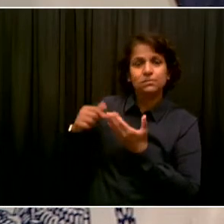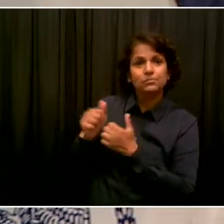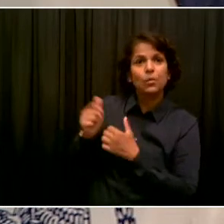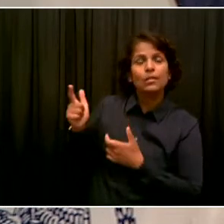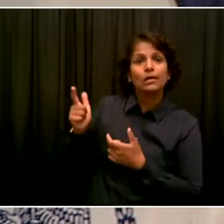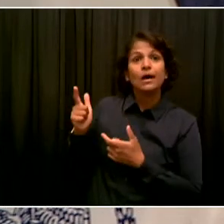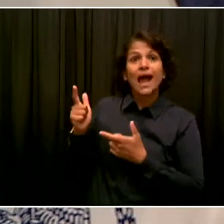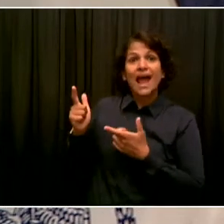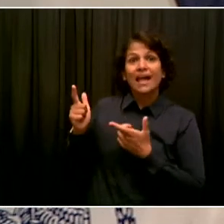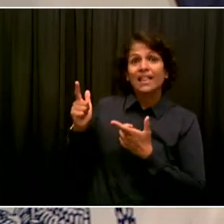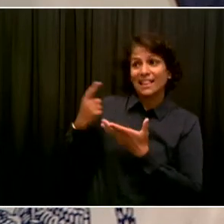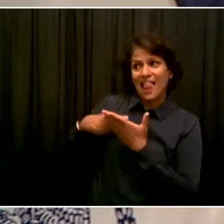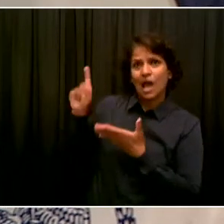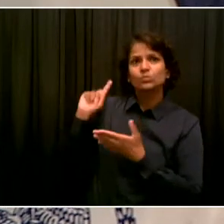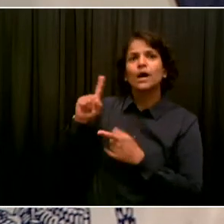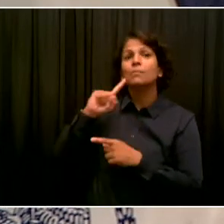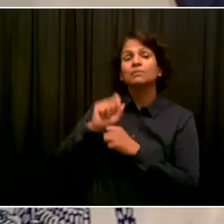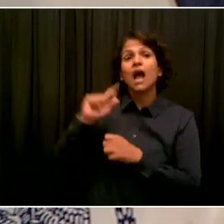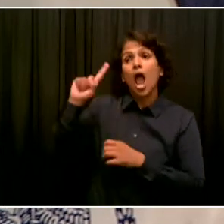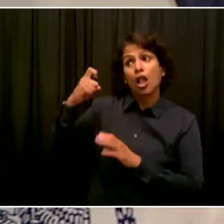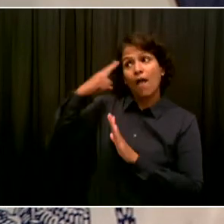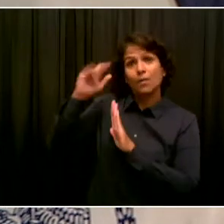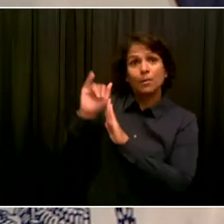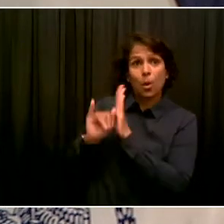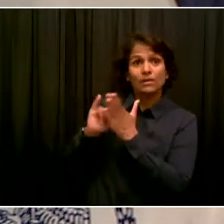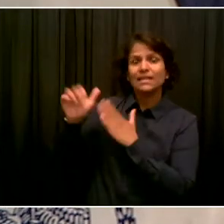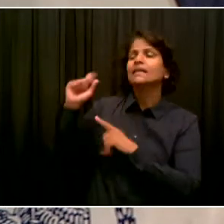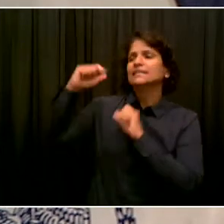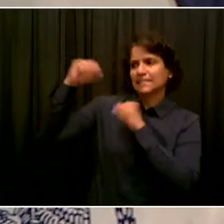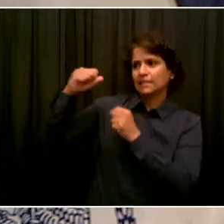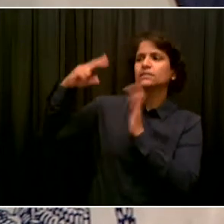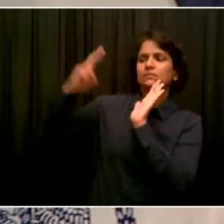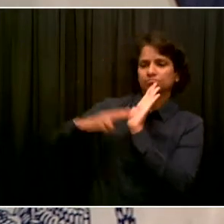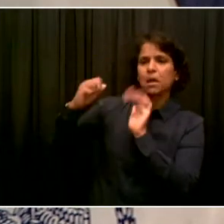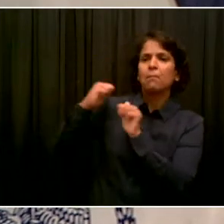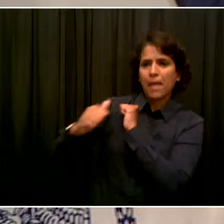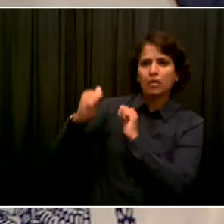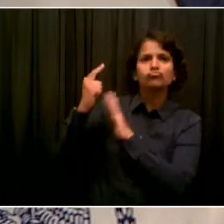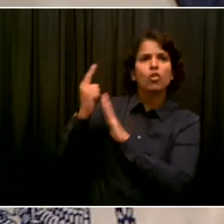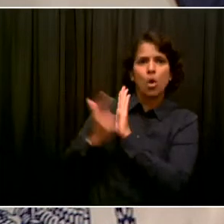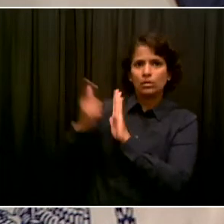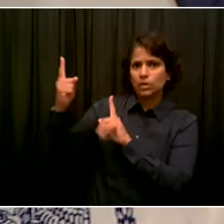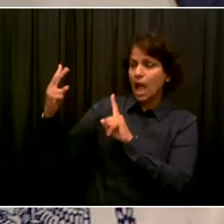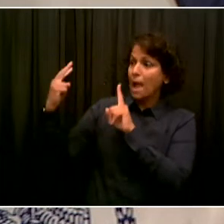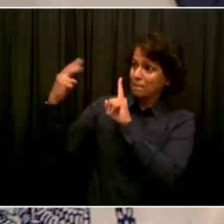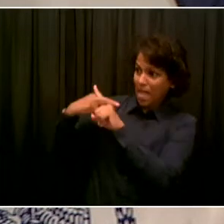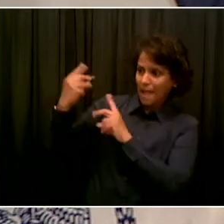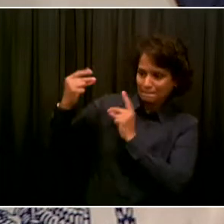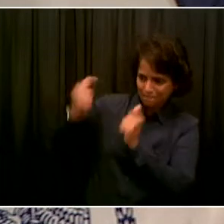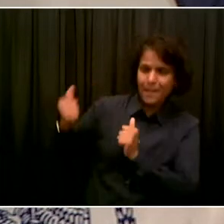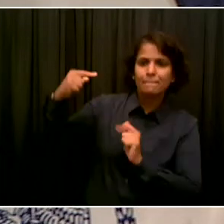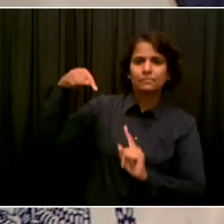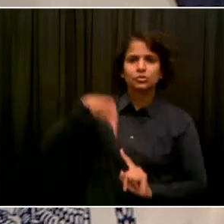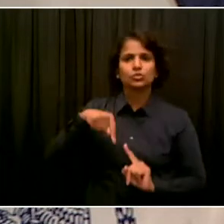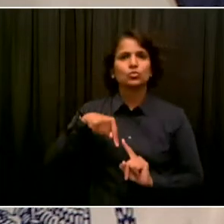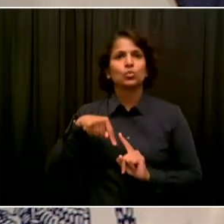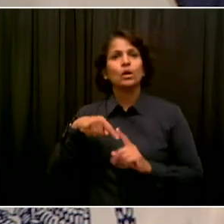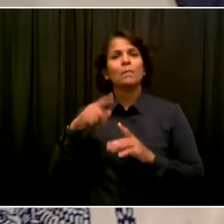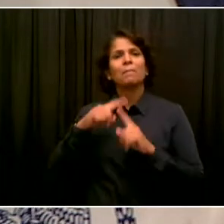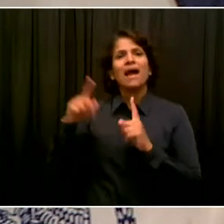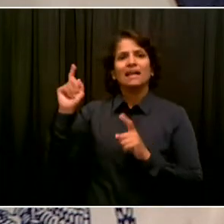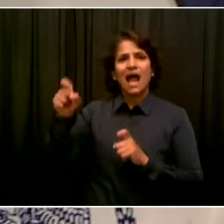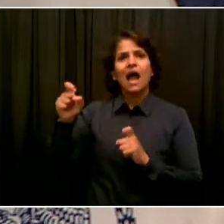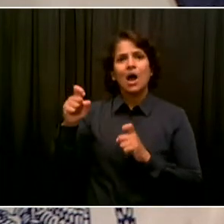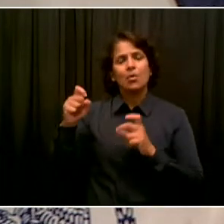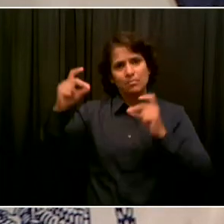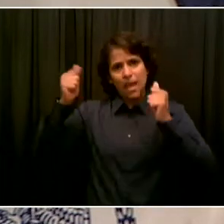it immediately. That's my understanding from our team, and we need that. It would allow us